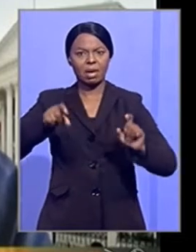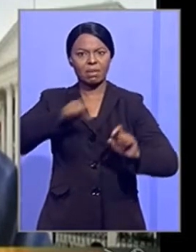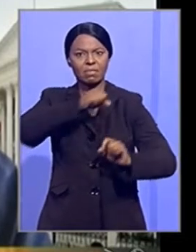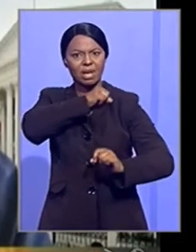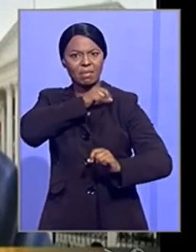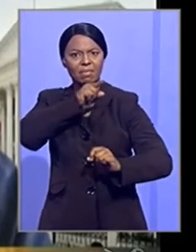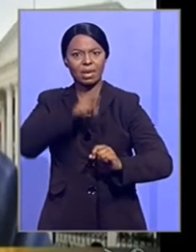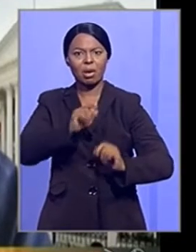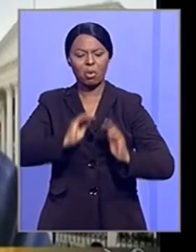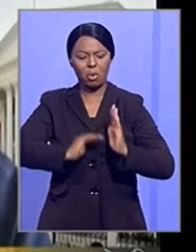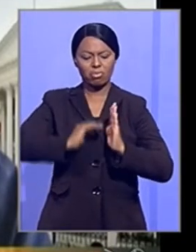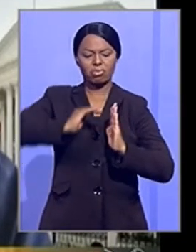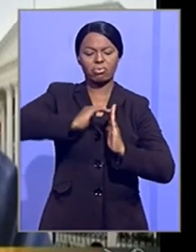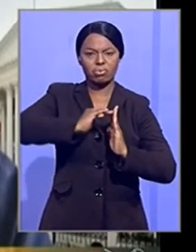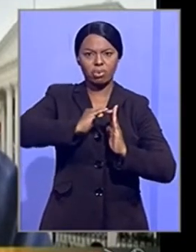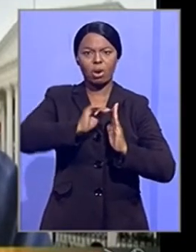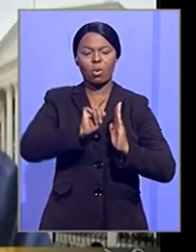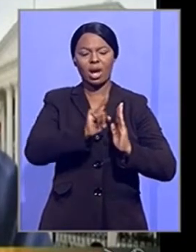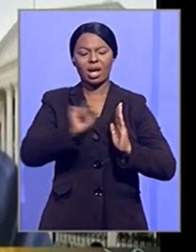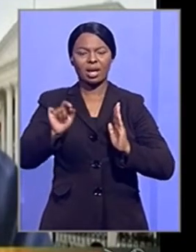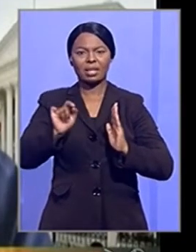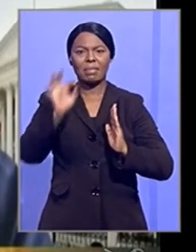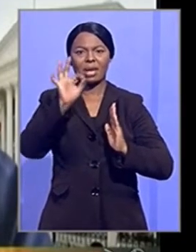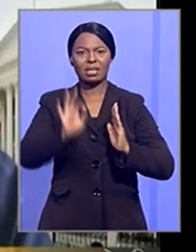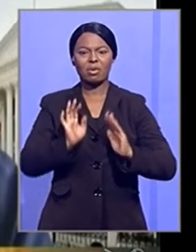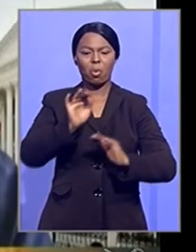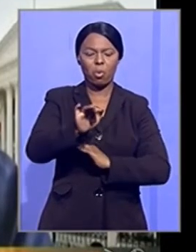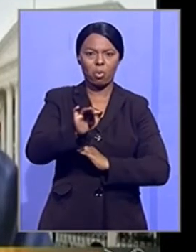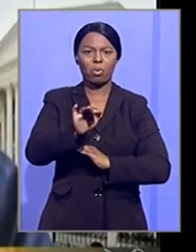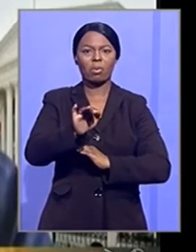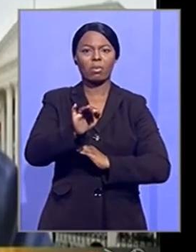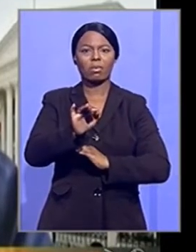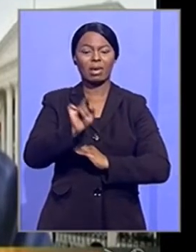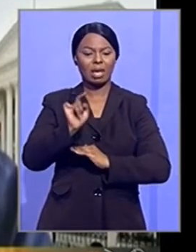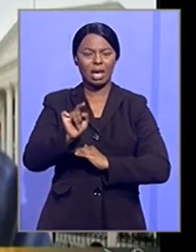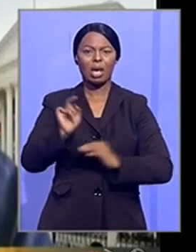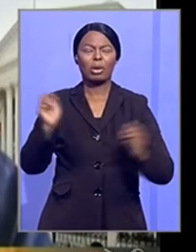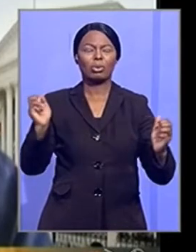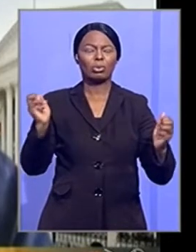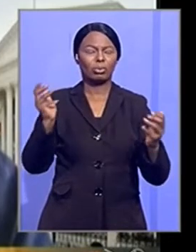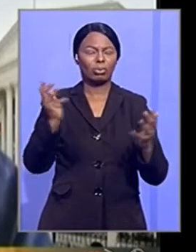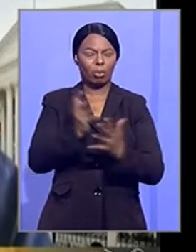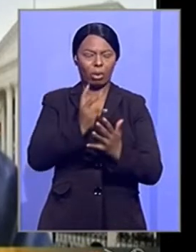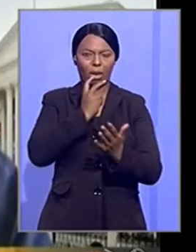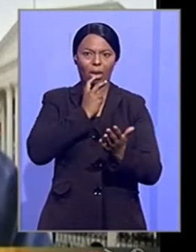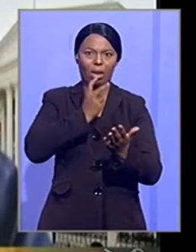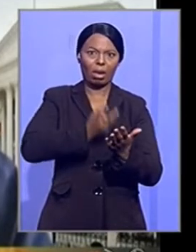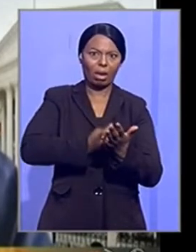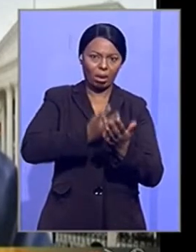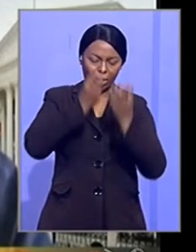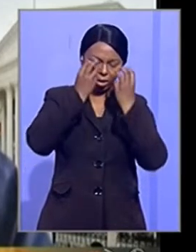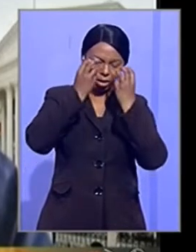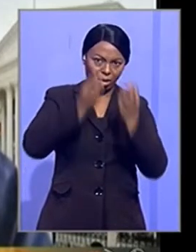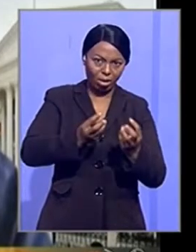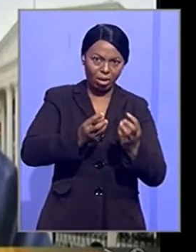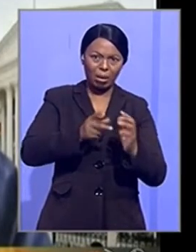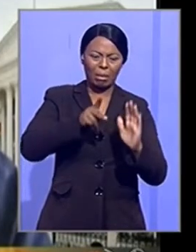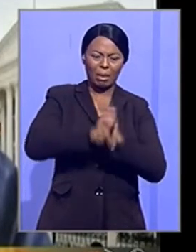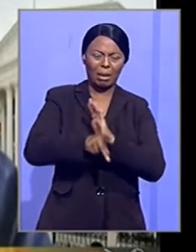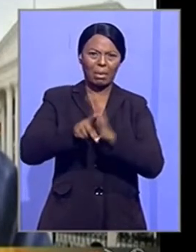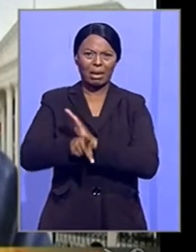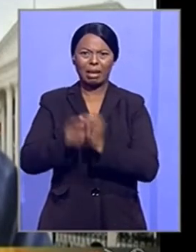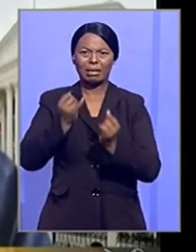100% year to year. This is an absolutely shocking crime statistic. Murder up over 20%, sexual